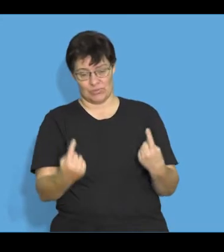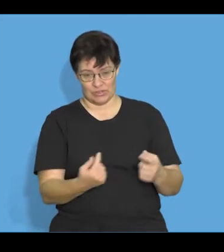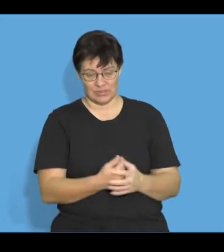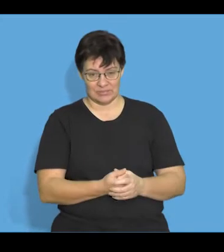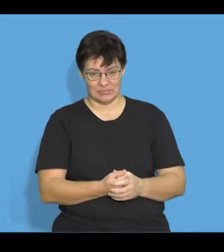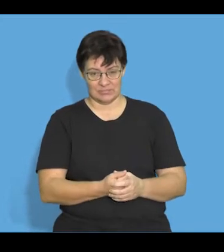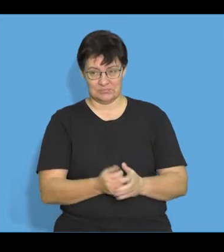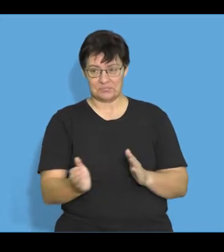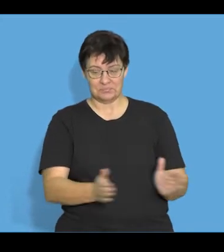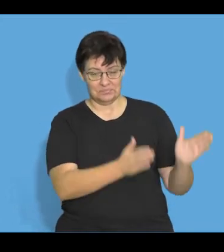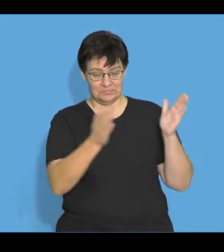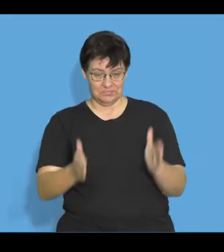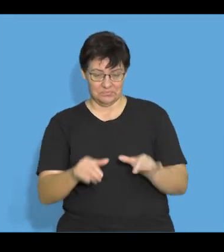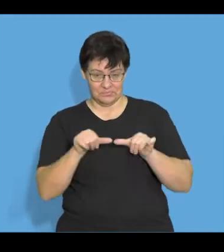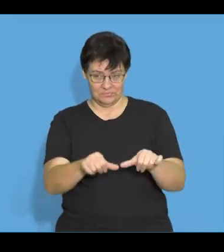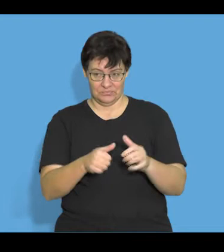continue.